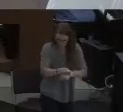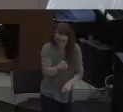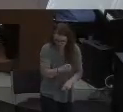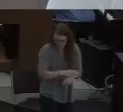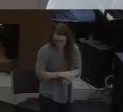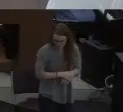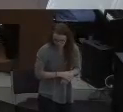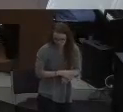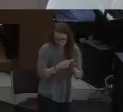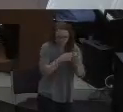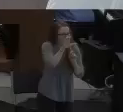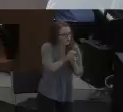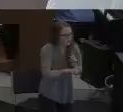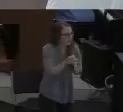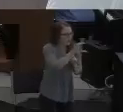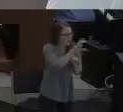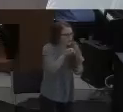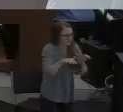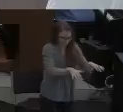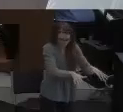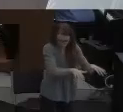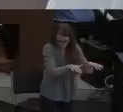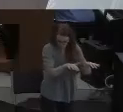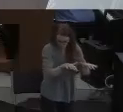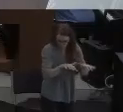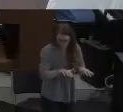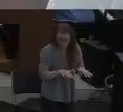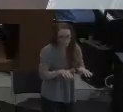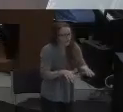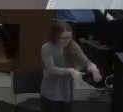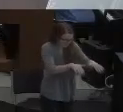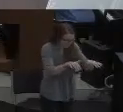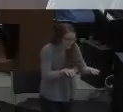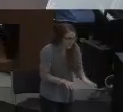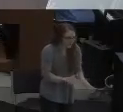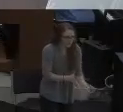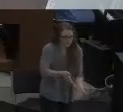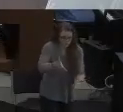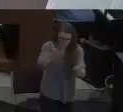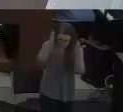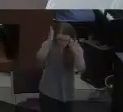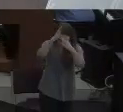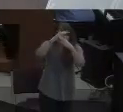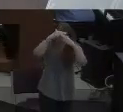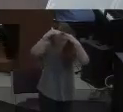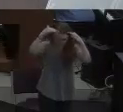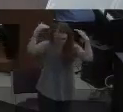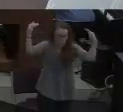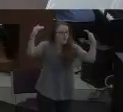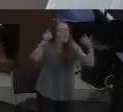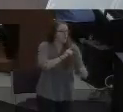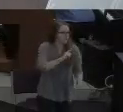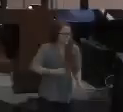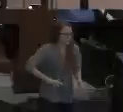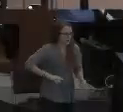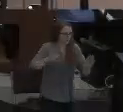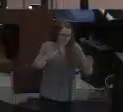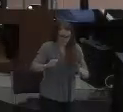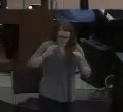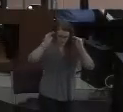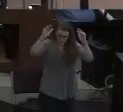debt to pay. From the cross to the grave, from the grave to the sky, Lord, I lift